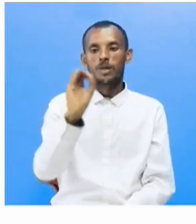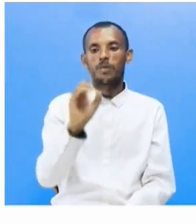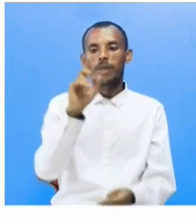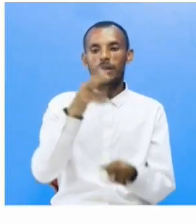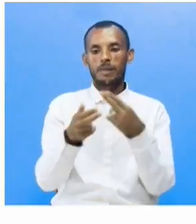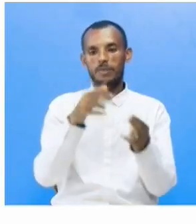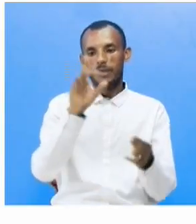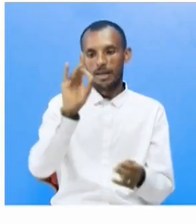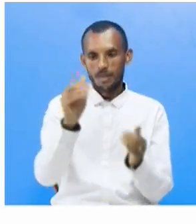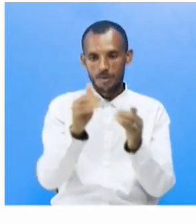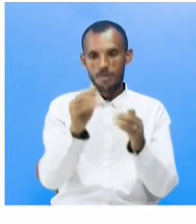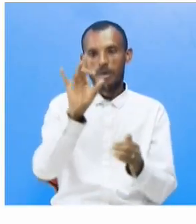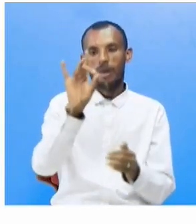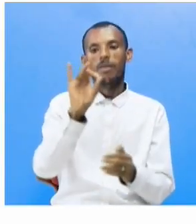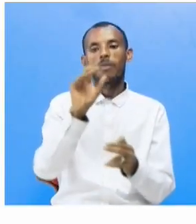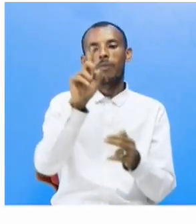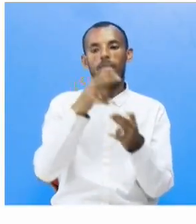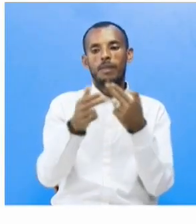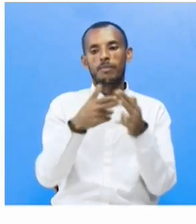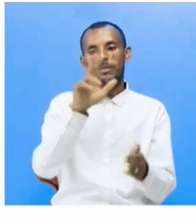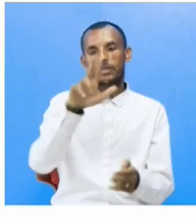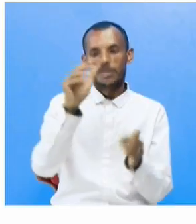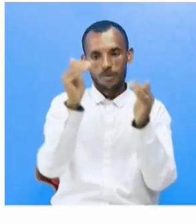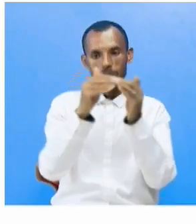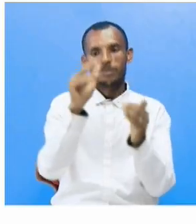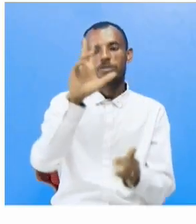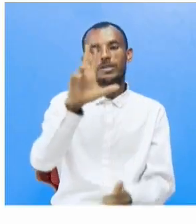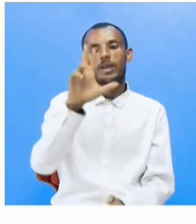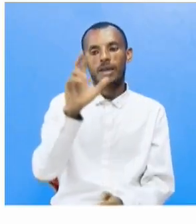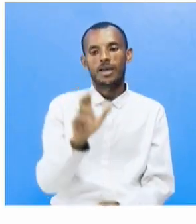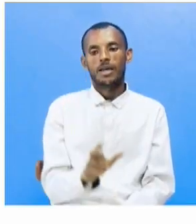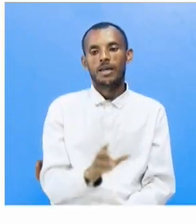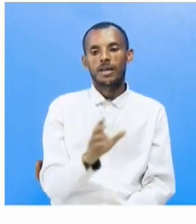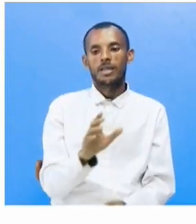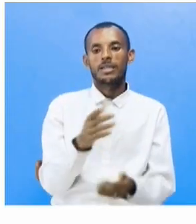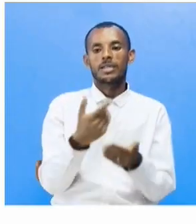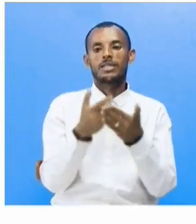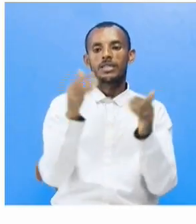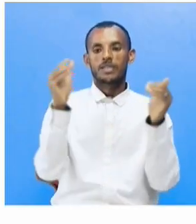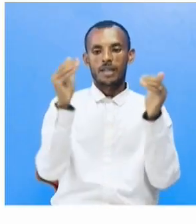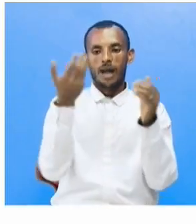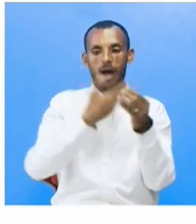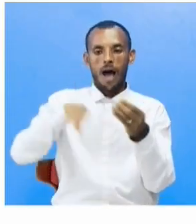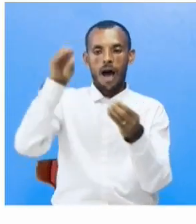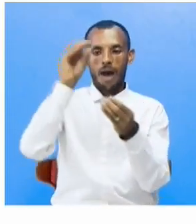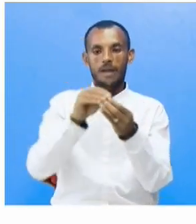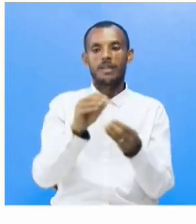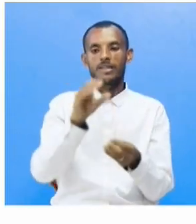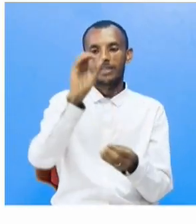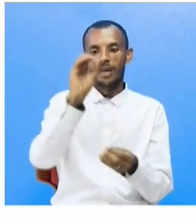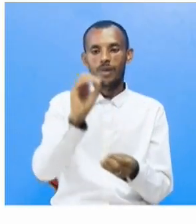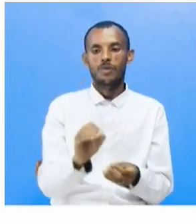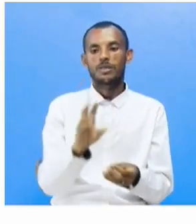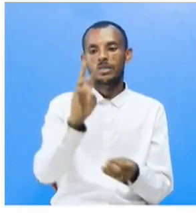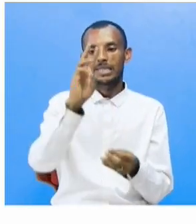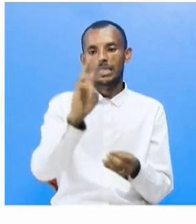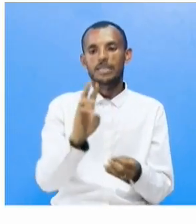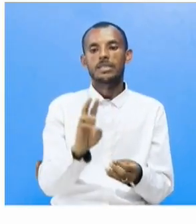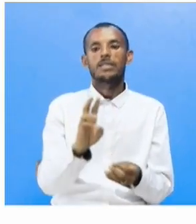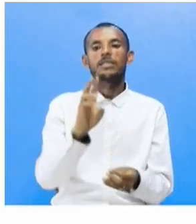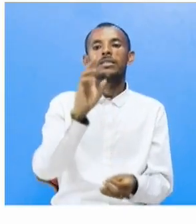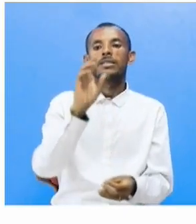is 8. 1 times 3 is this 3. Add this one, you have 0,